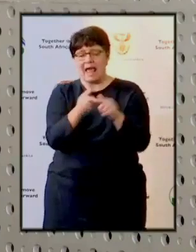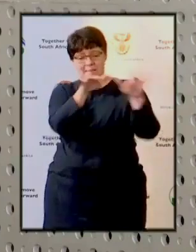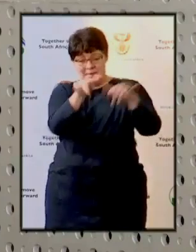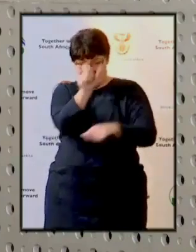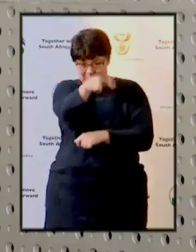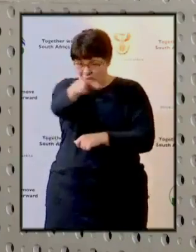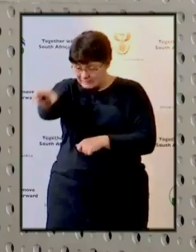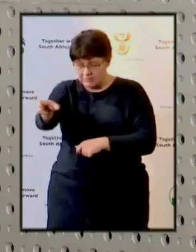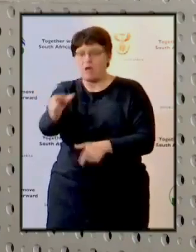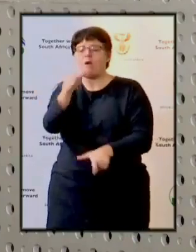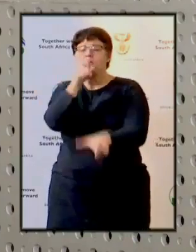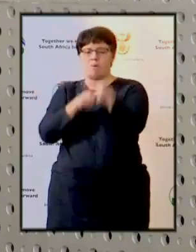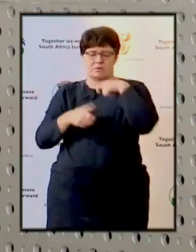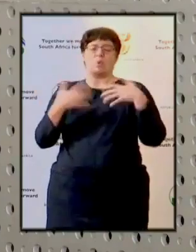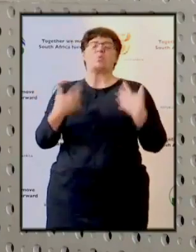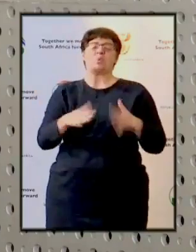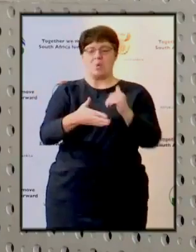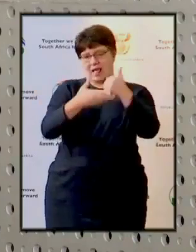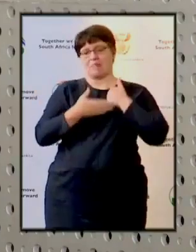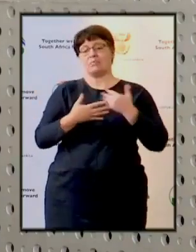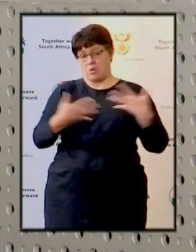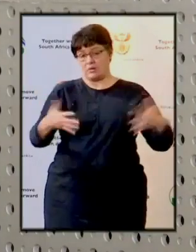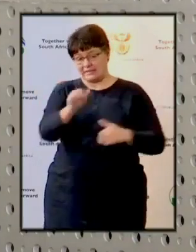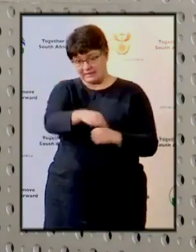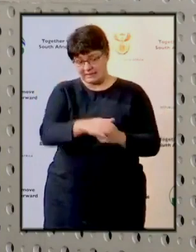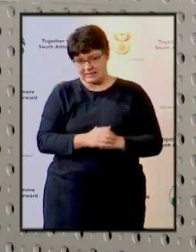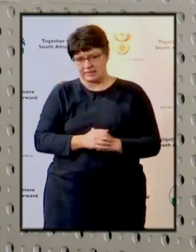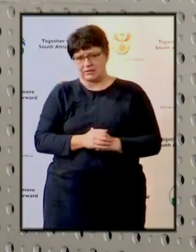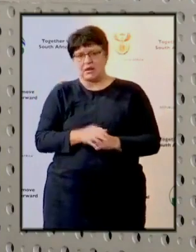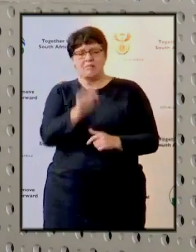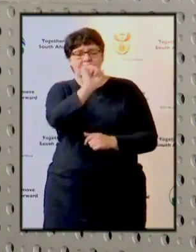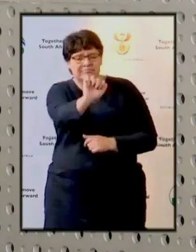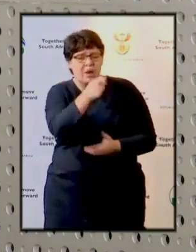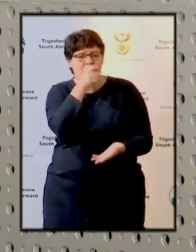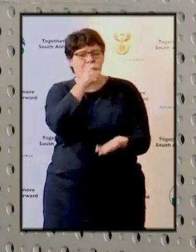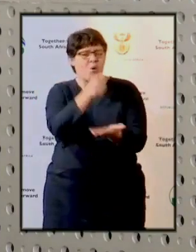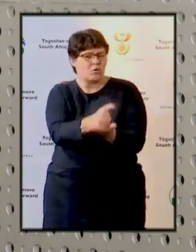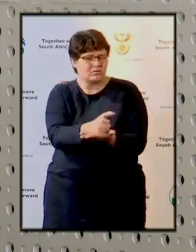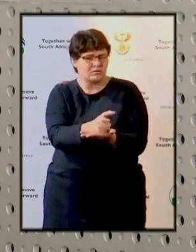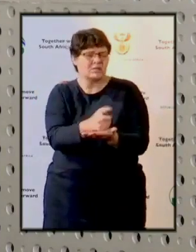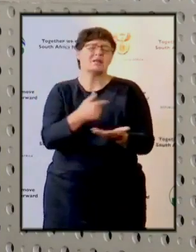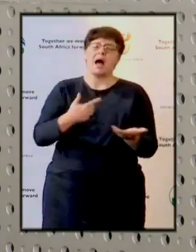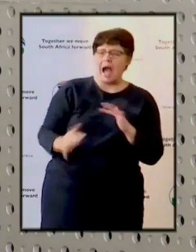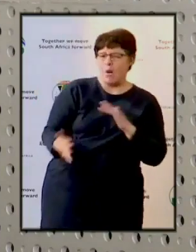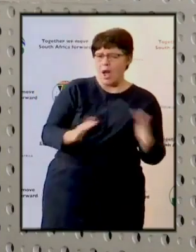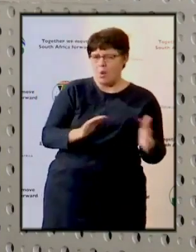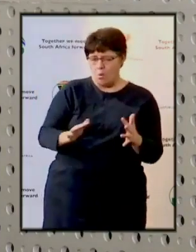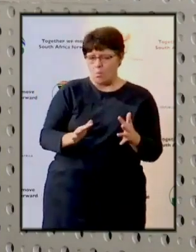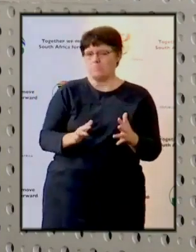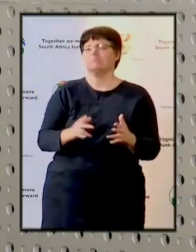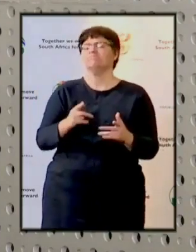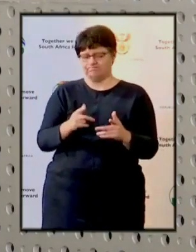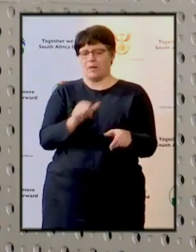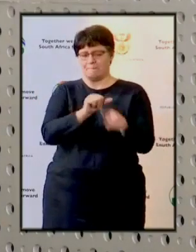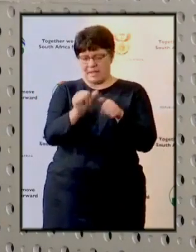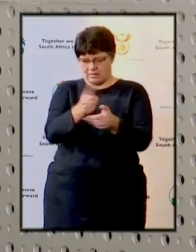public. And we'll be giving some of the proposals further thought, including engaging with representative